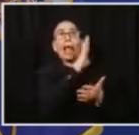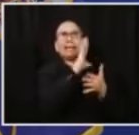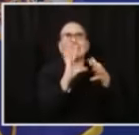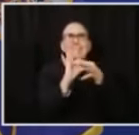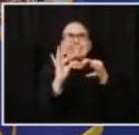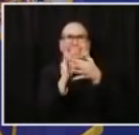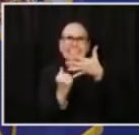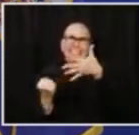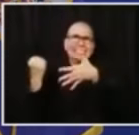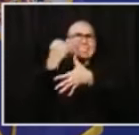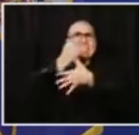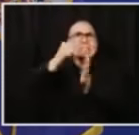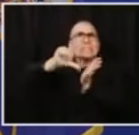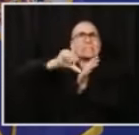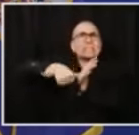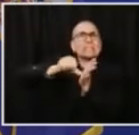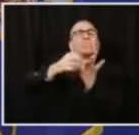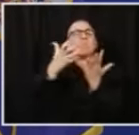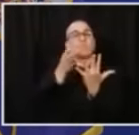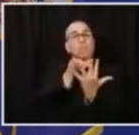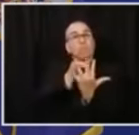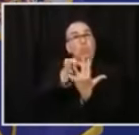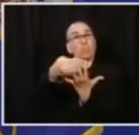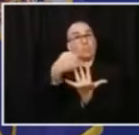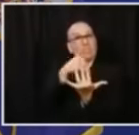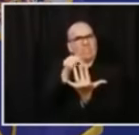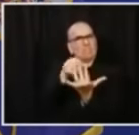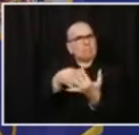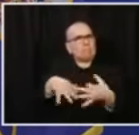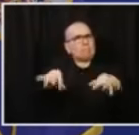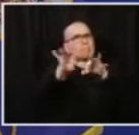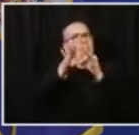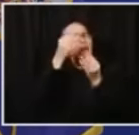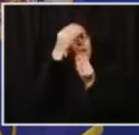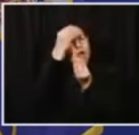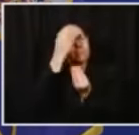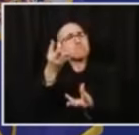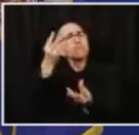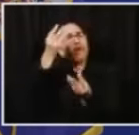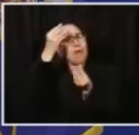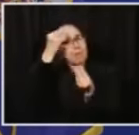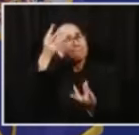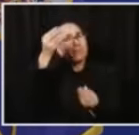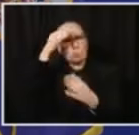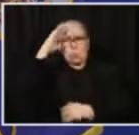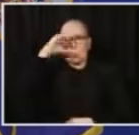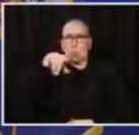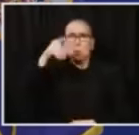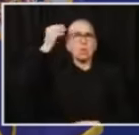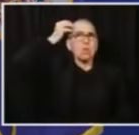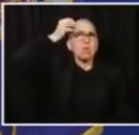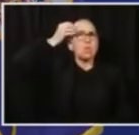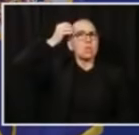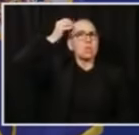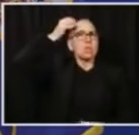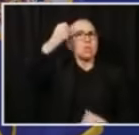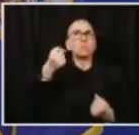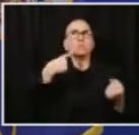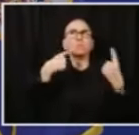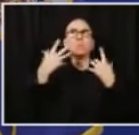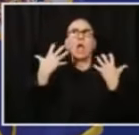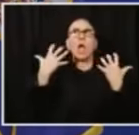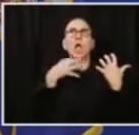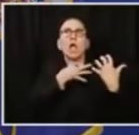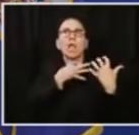very important to us. We know that you're going to have a lot of questions, and we are not going to have all the answers today. But we will do everything